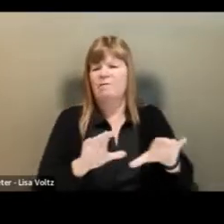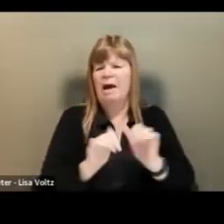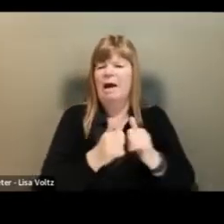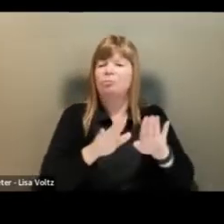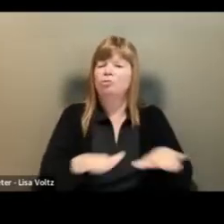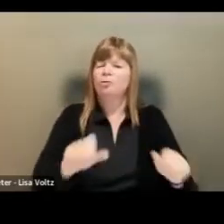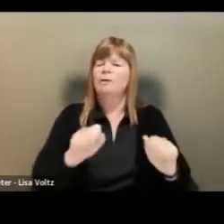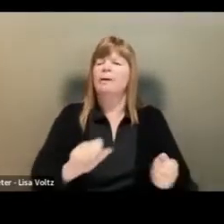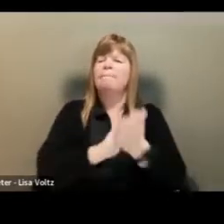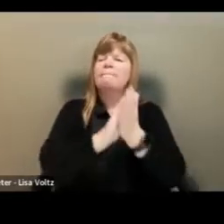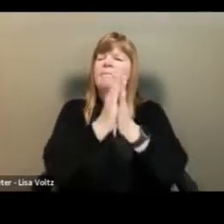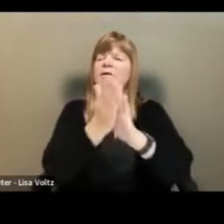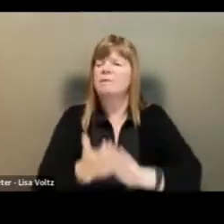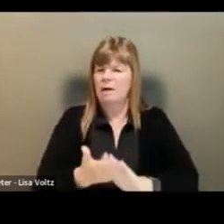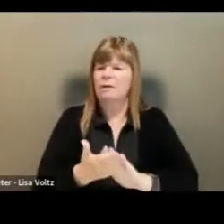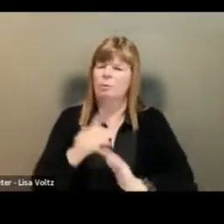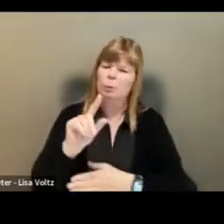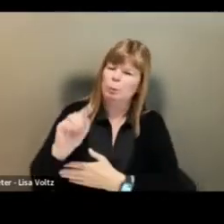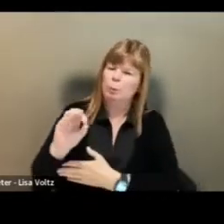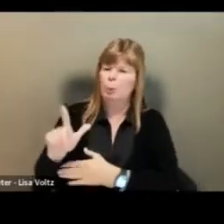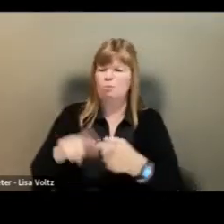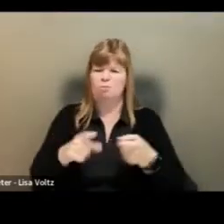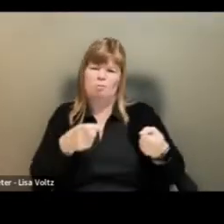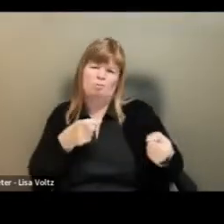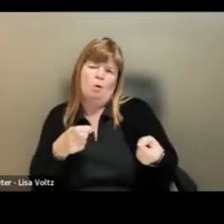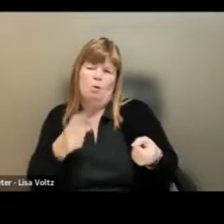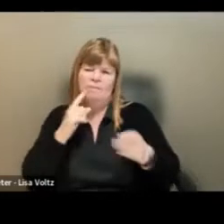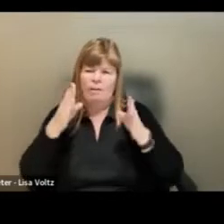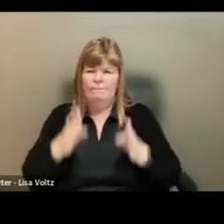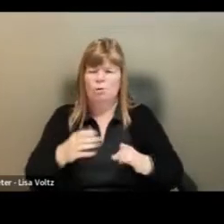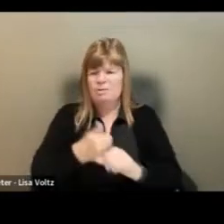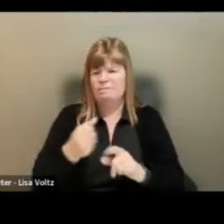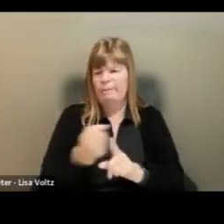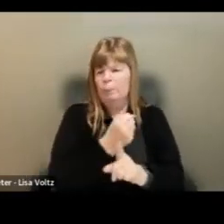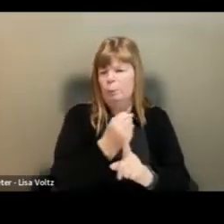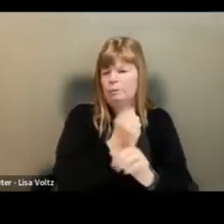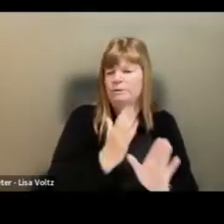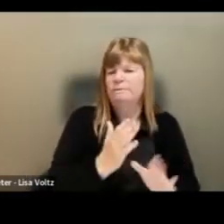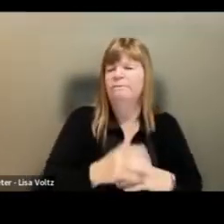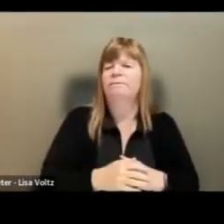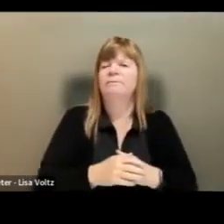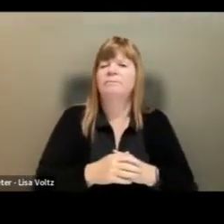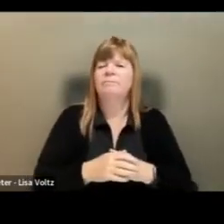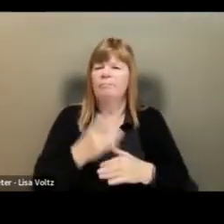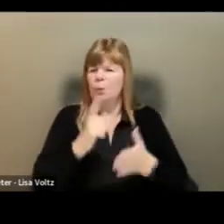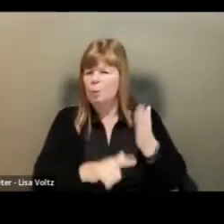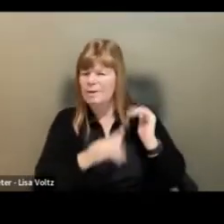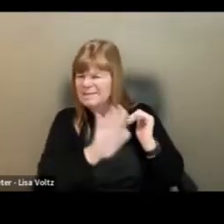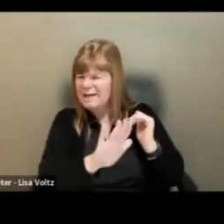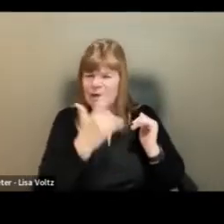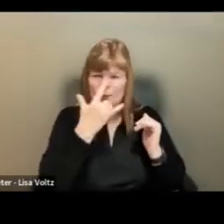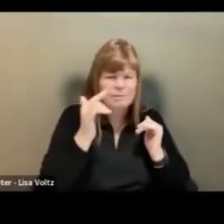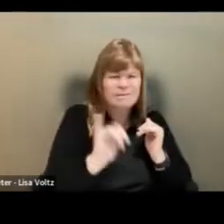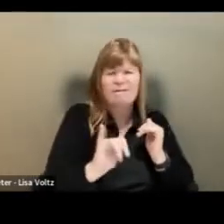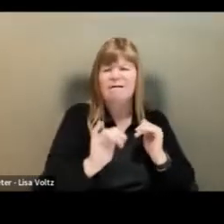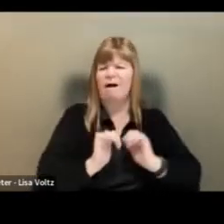become a real tool of control for someone who is abusive, and what it is and what it looks like and how